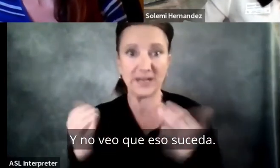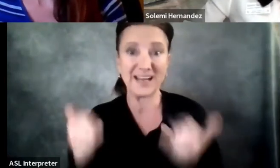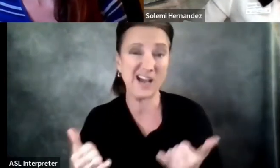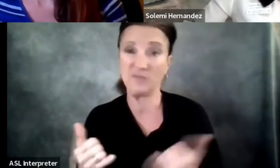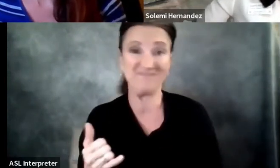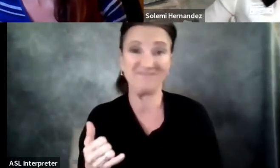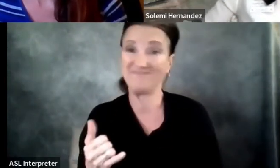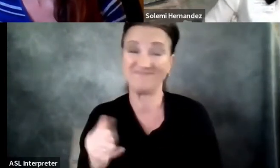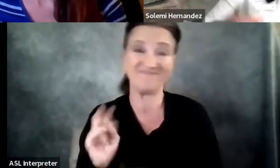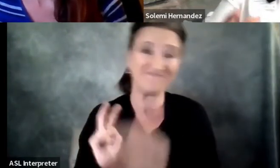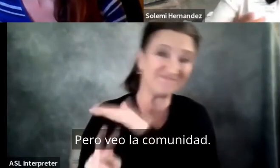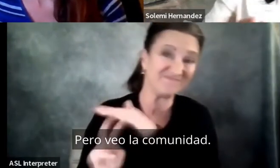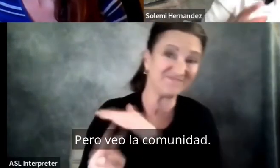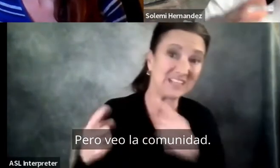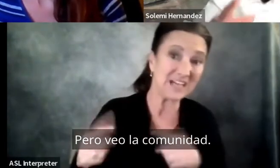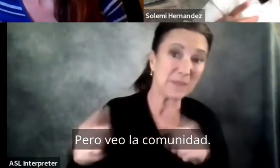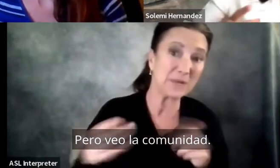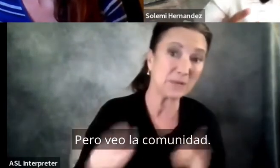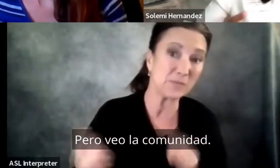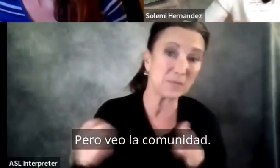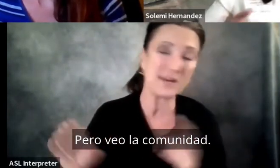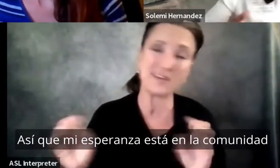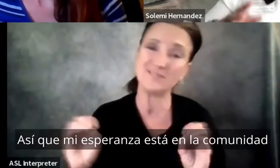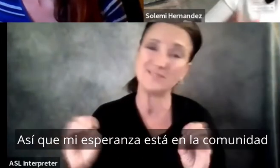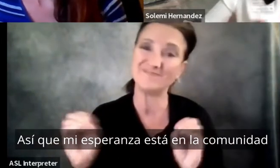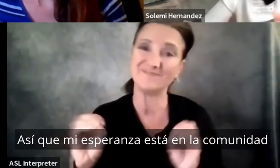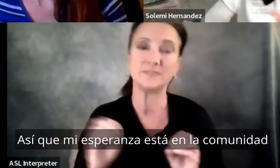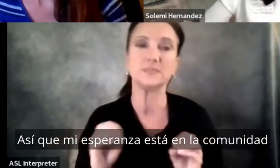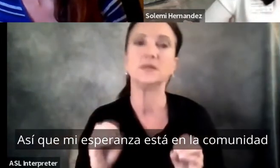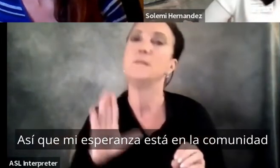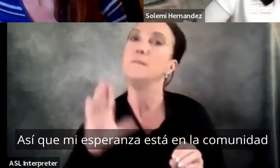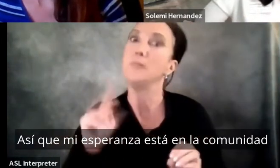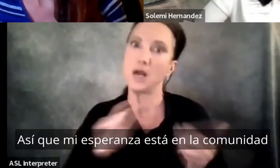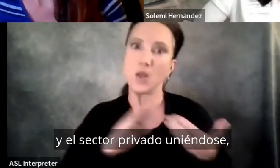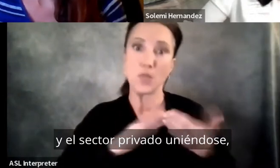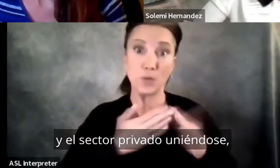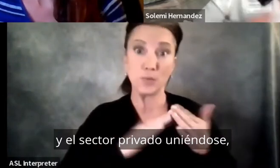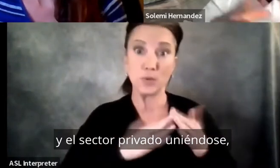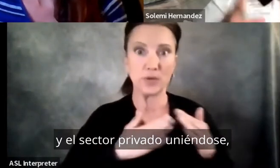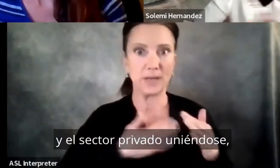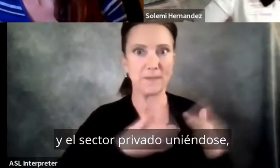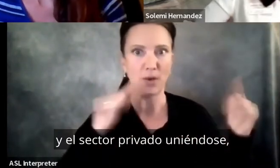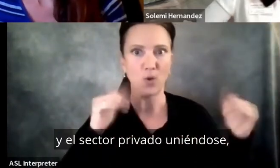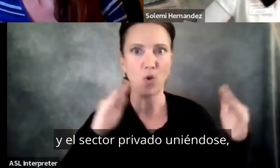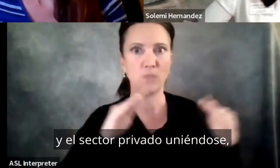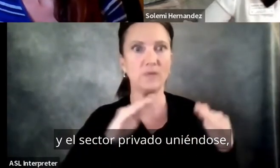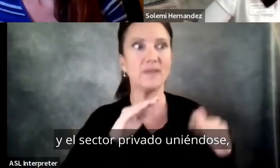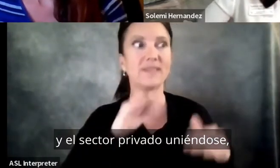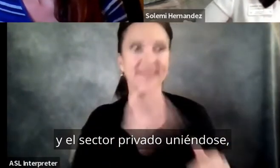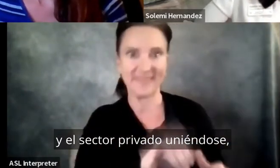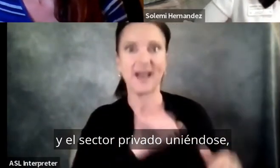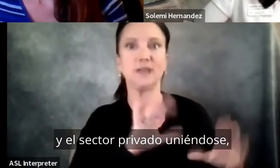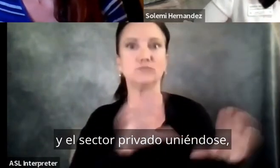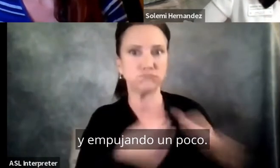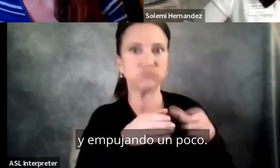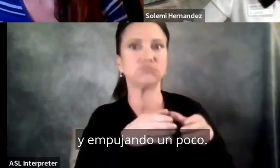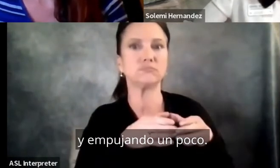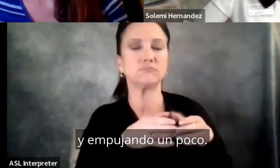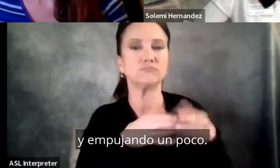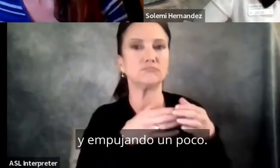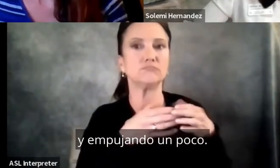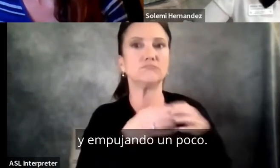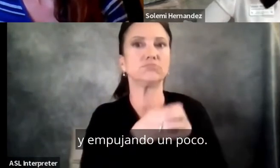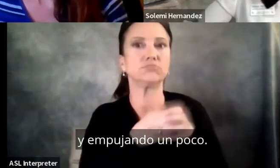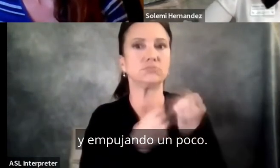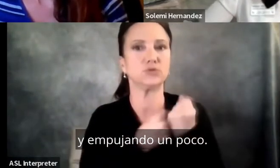happening. But I see the community. So my hope is in the community and, you know, the private sector coming together and